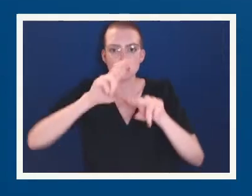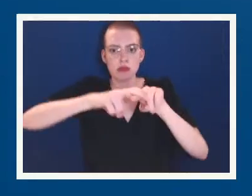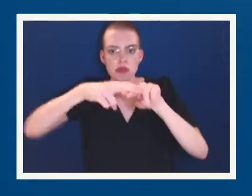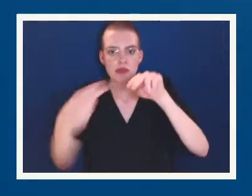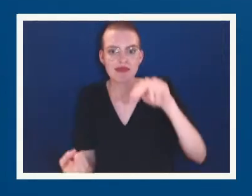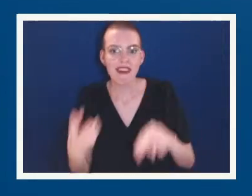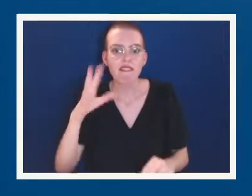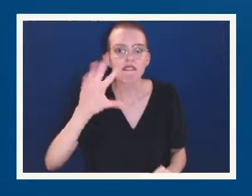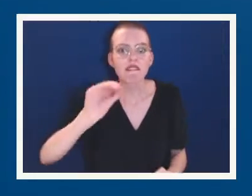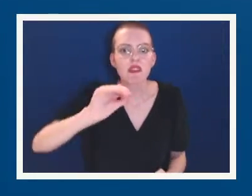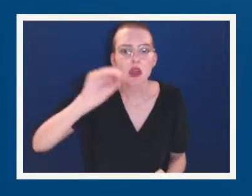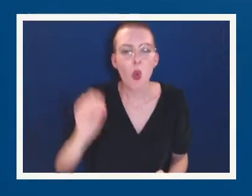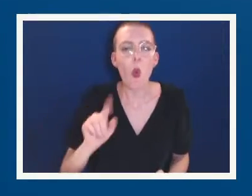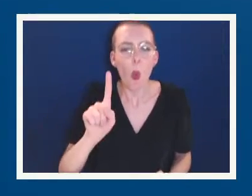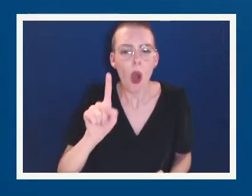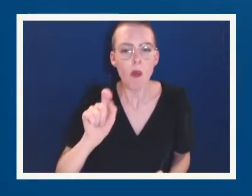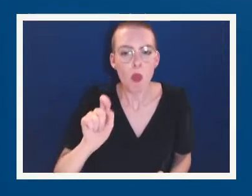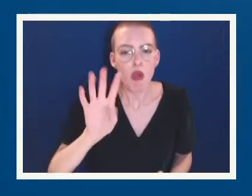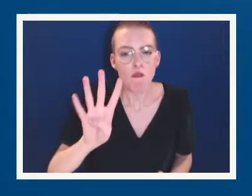$1.4 trillion.